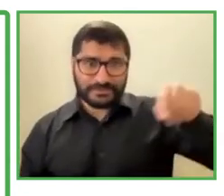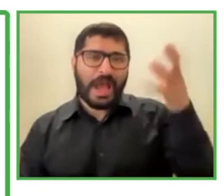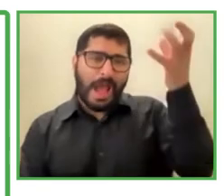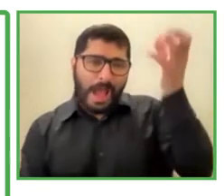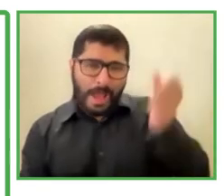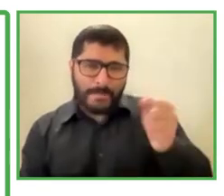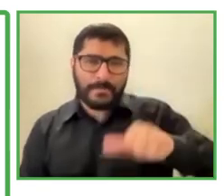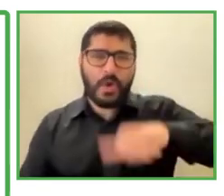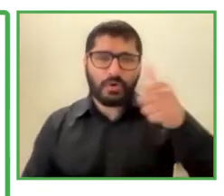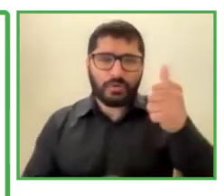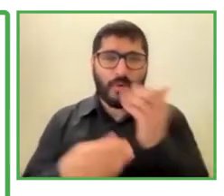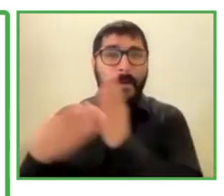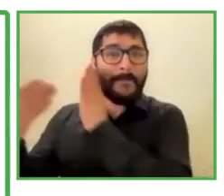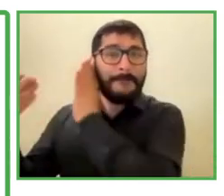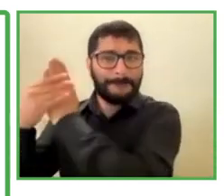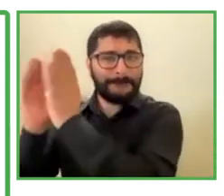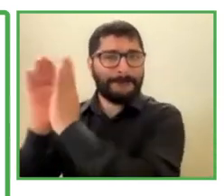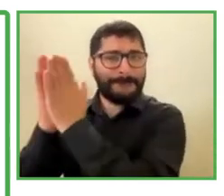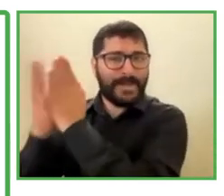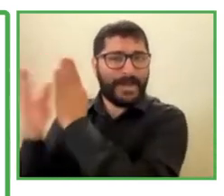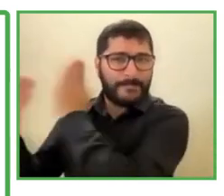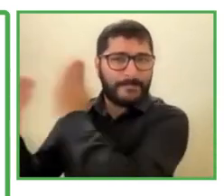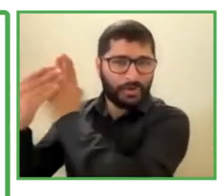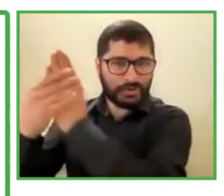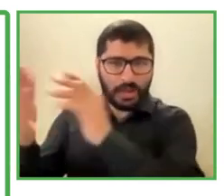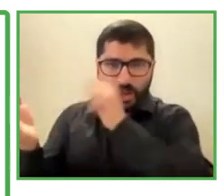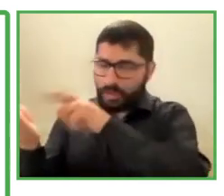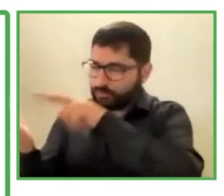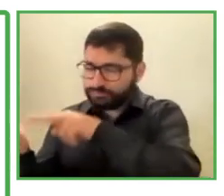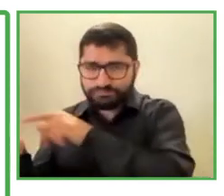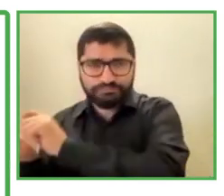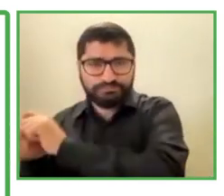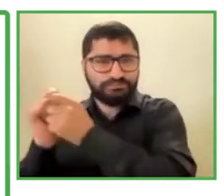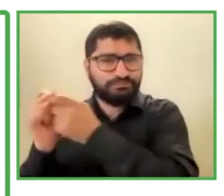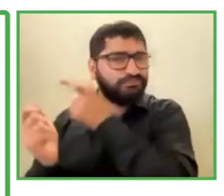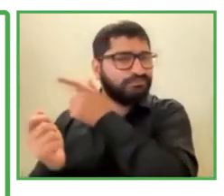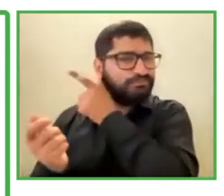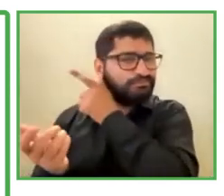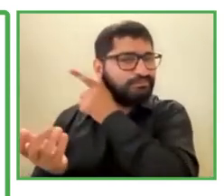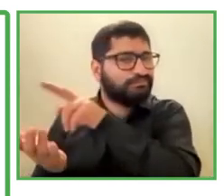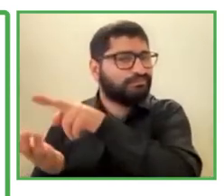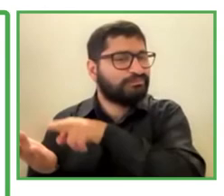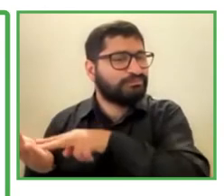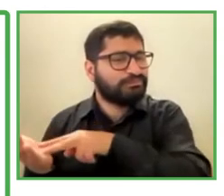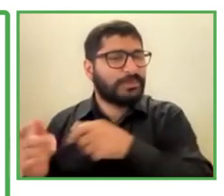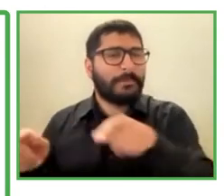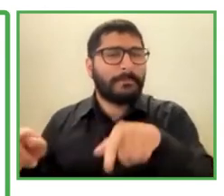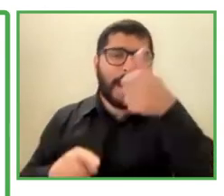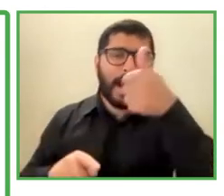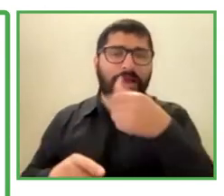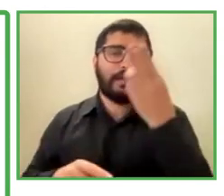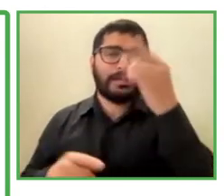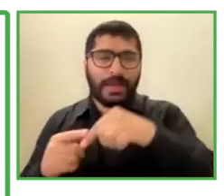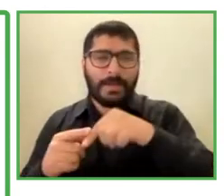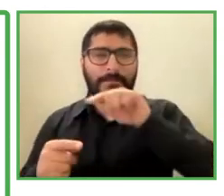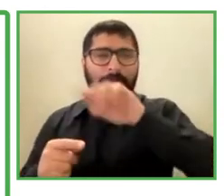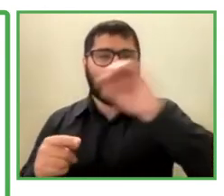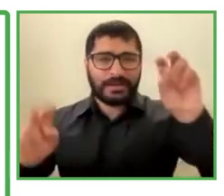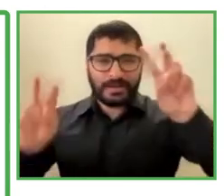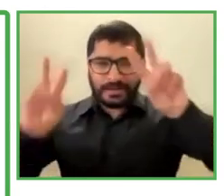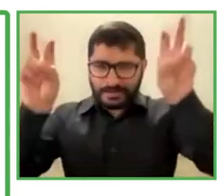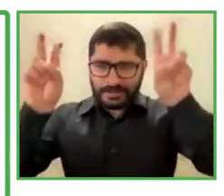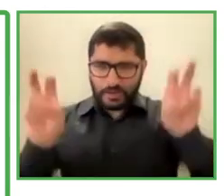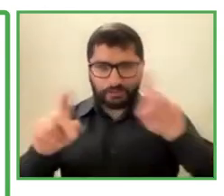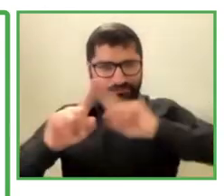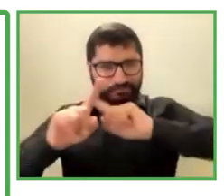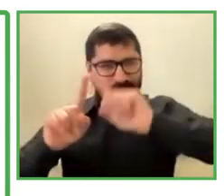We have the audiobooks library that has more than 3,000 titles, and we are working